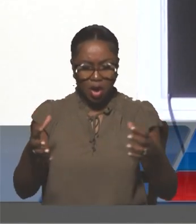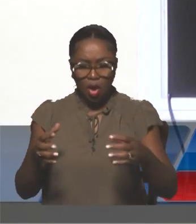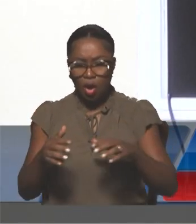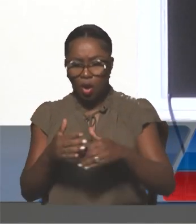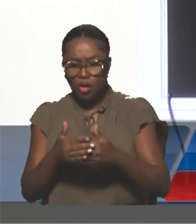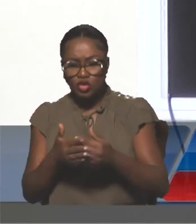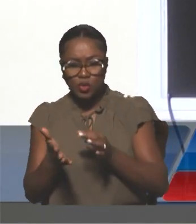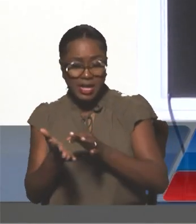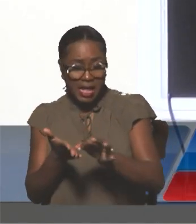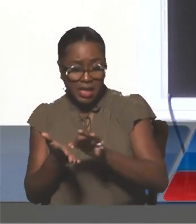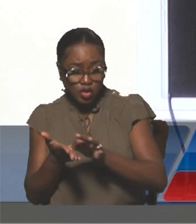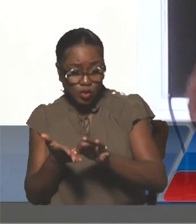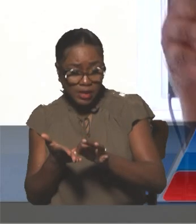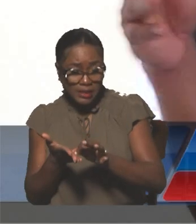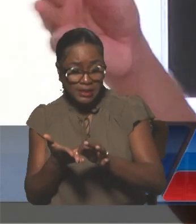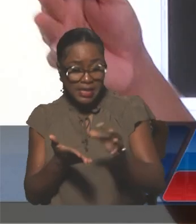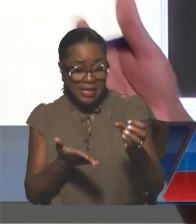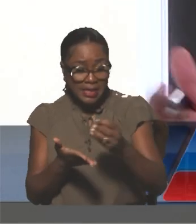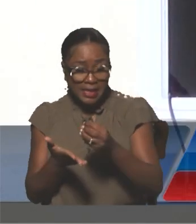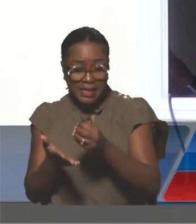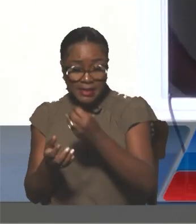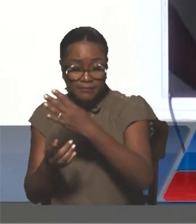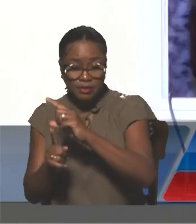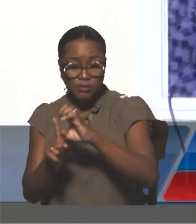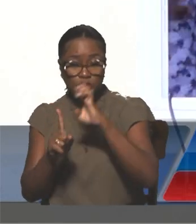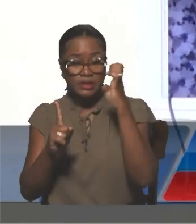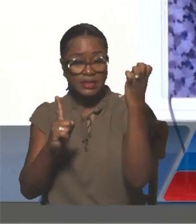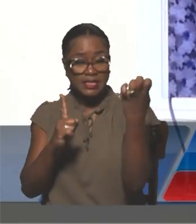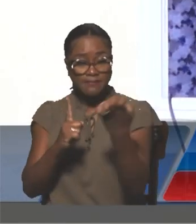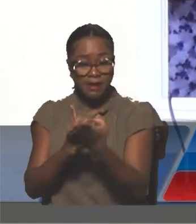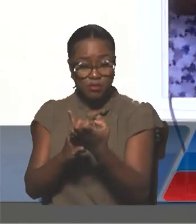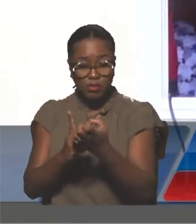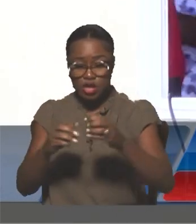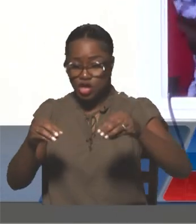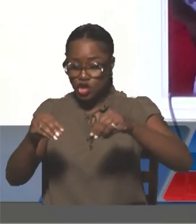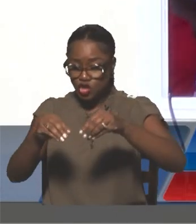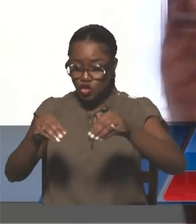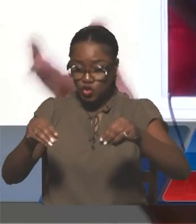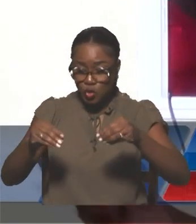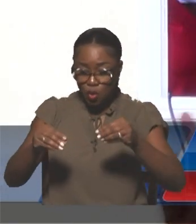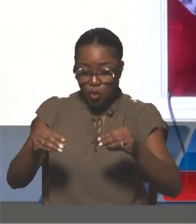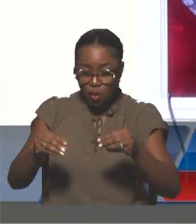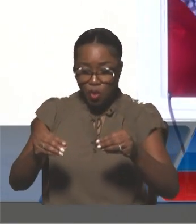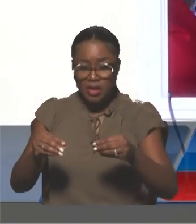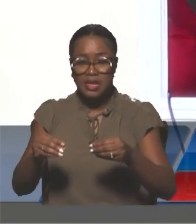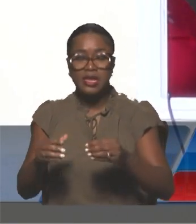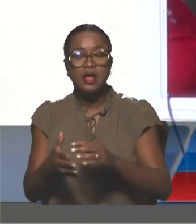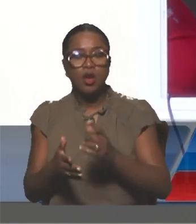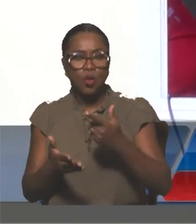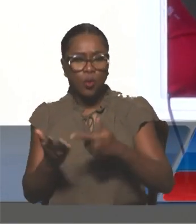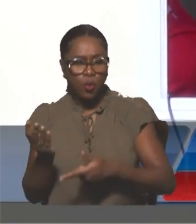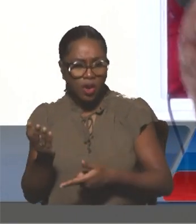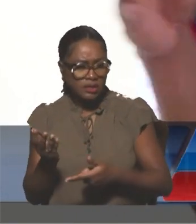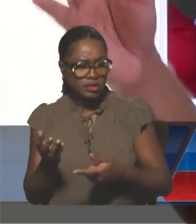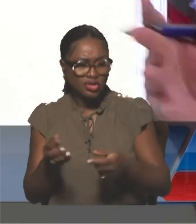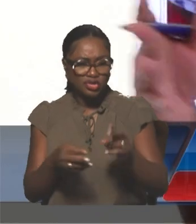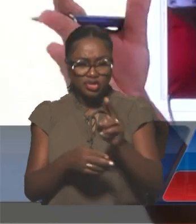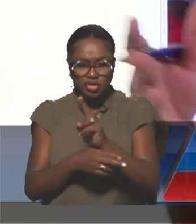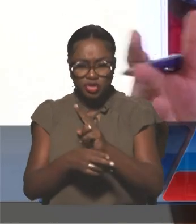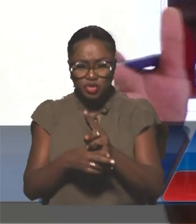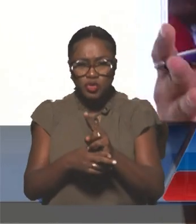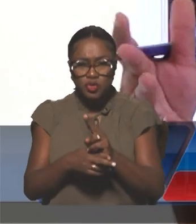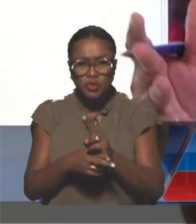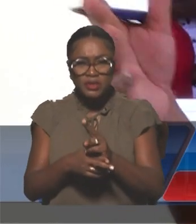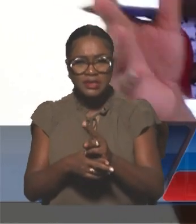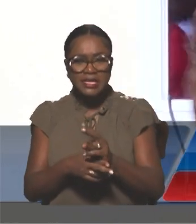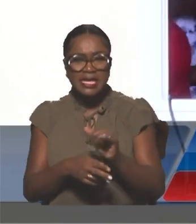calculate all that. We're going to collect data on the environment, on the soil, soil moisture, fertilizer application, whether or not